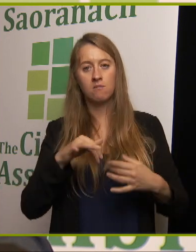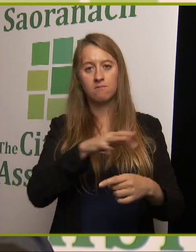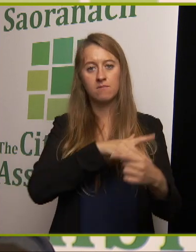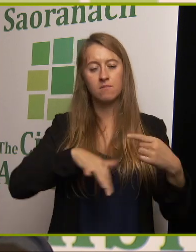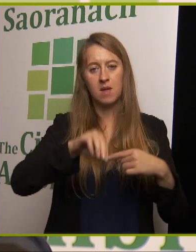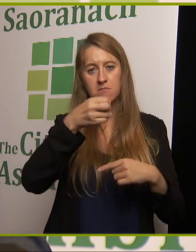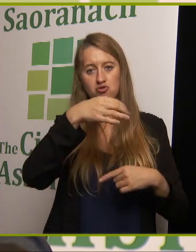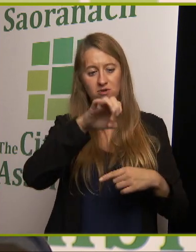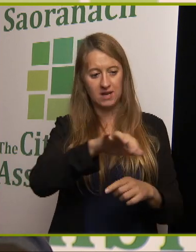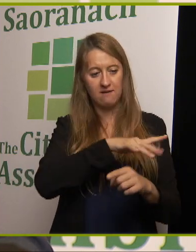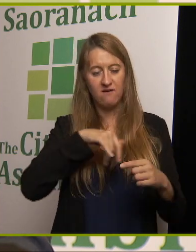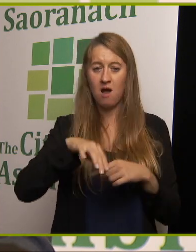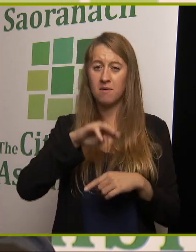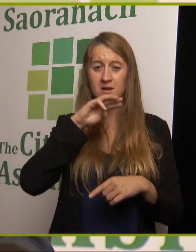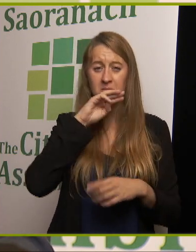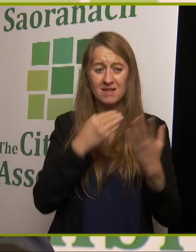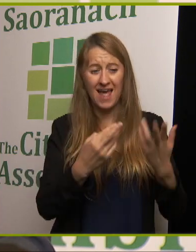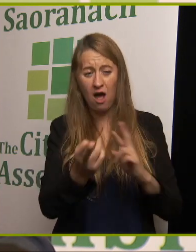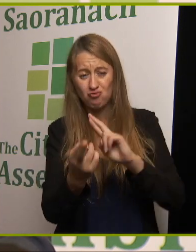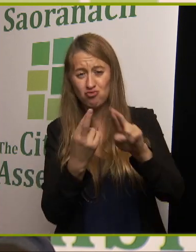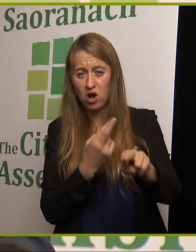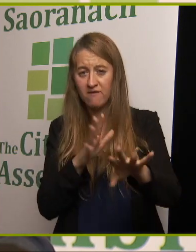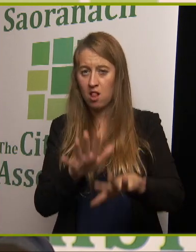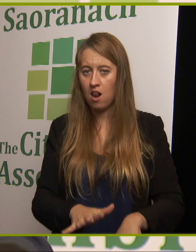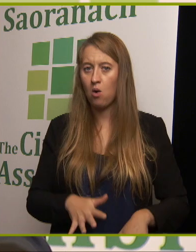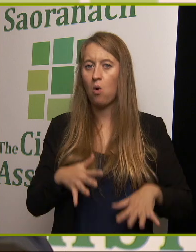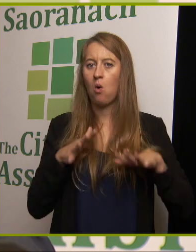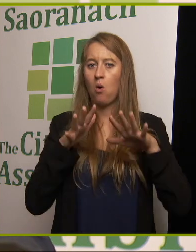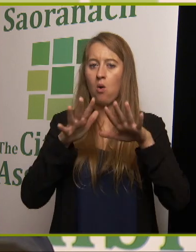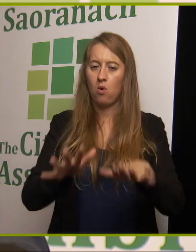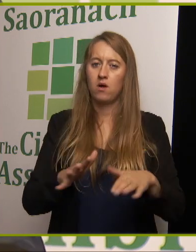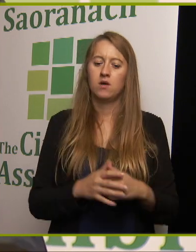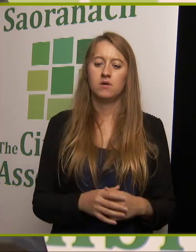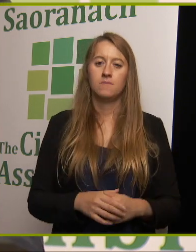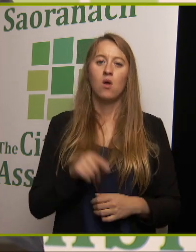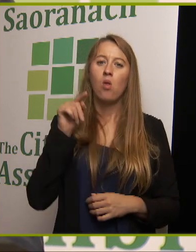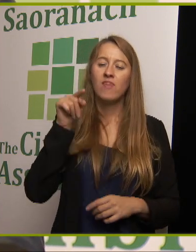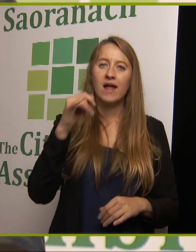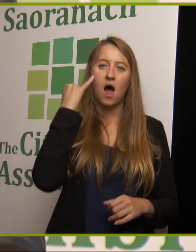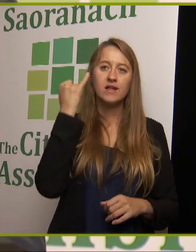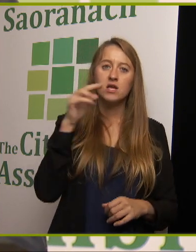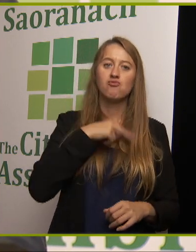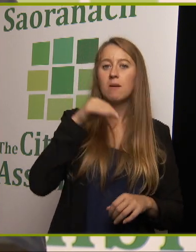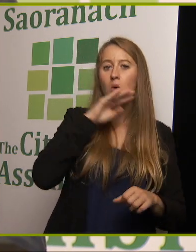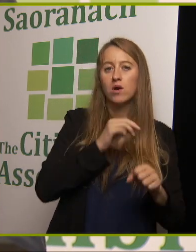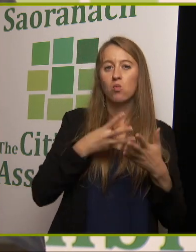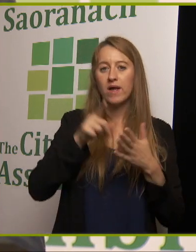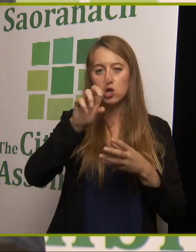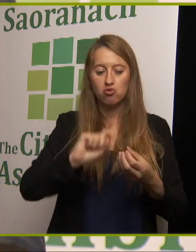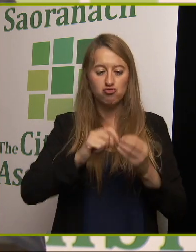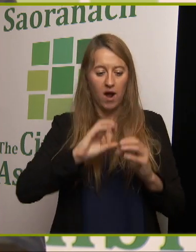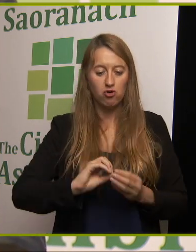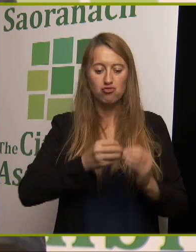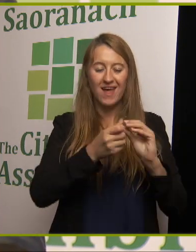So that time scale issue is something really important in designing solutions. When you set a course for